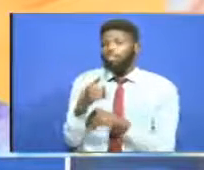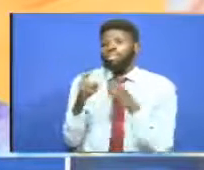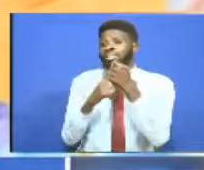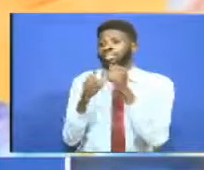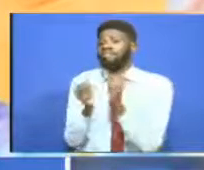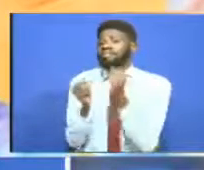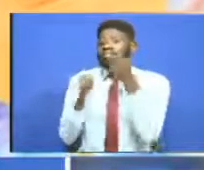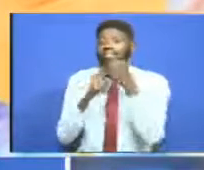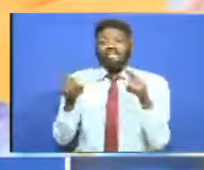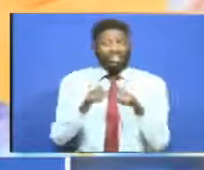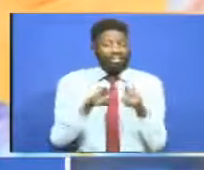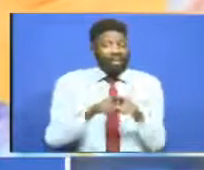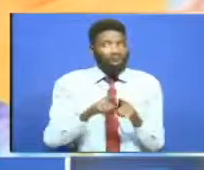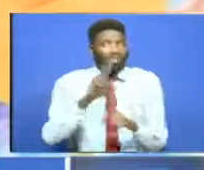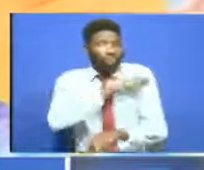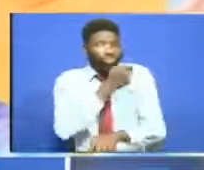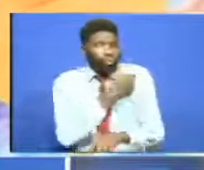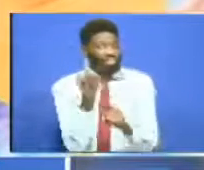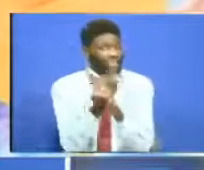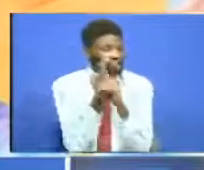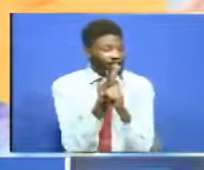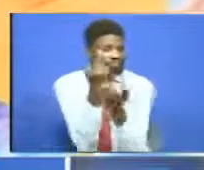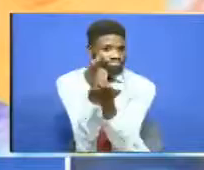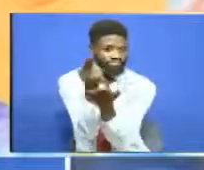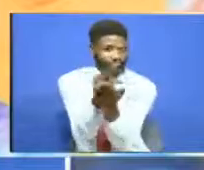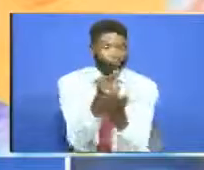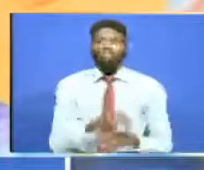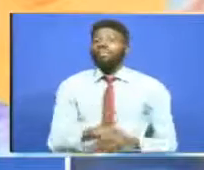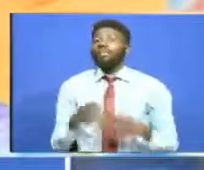1,616 still admitted in various hospitals.